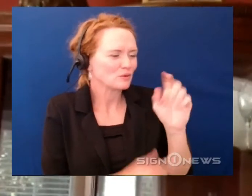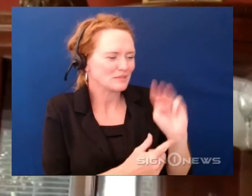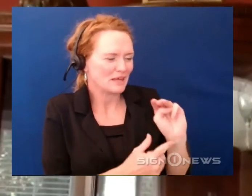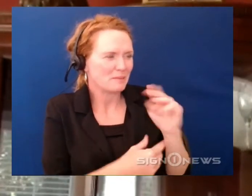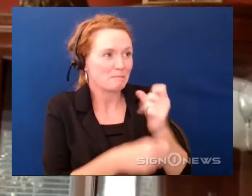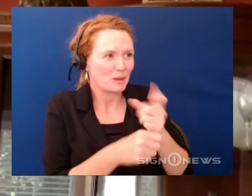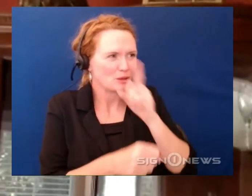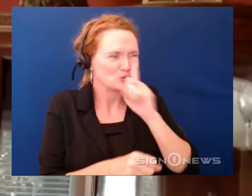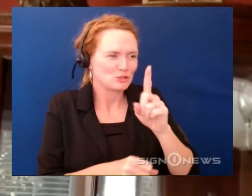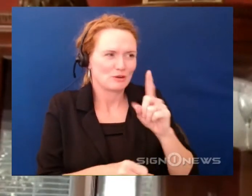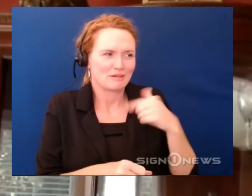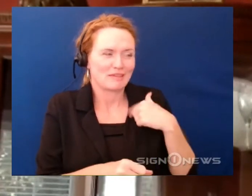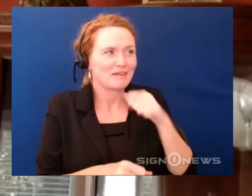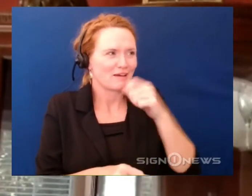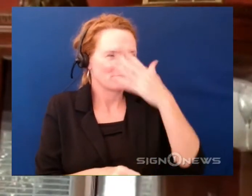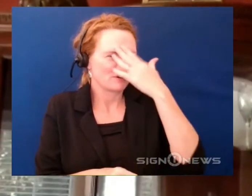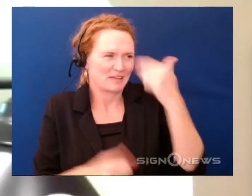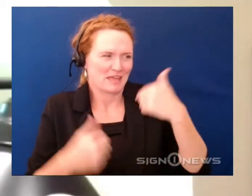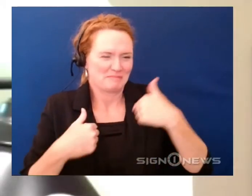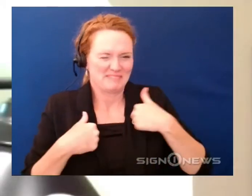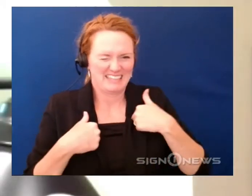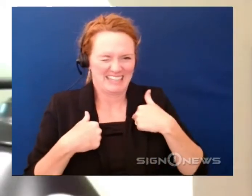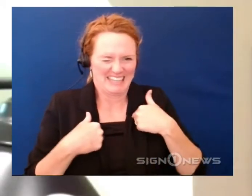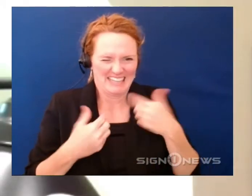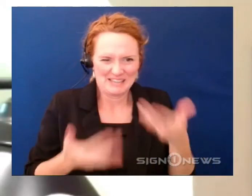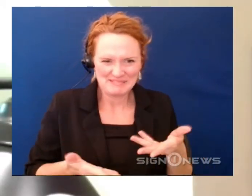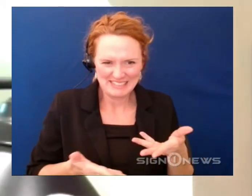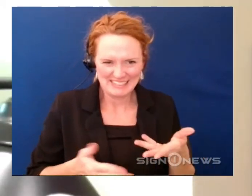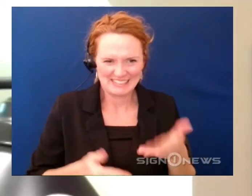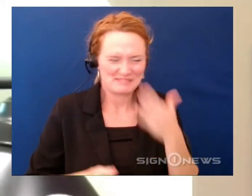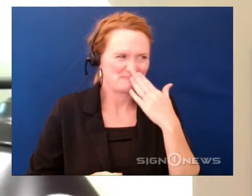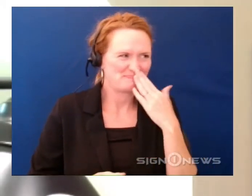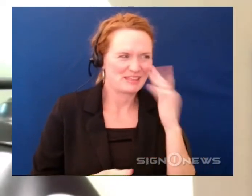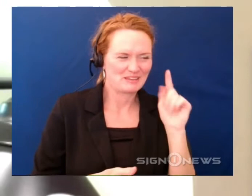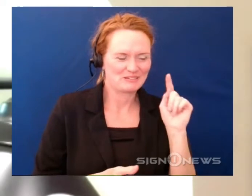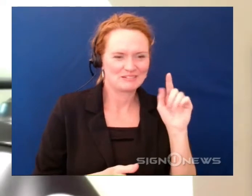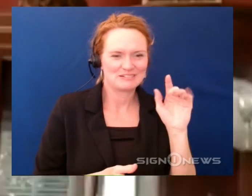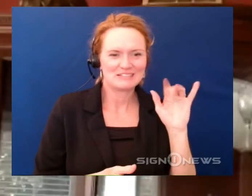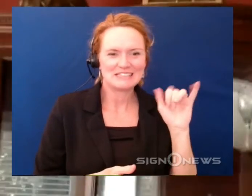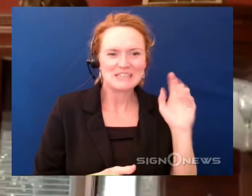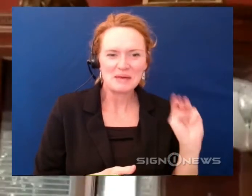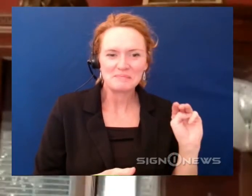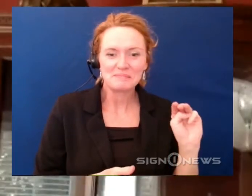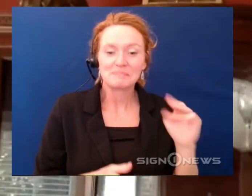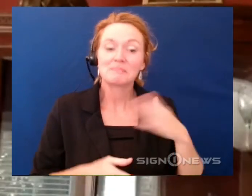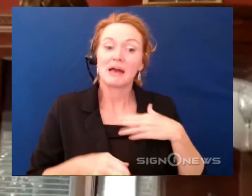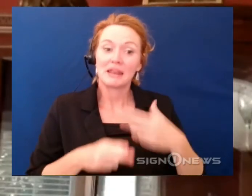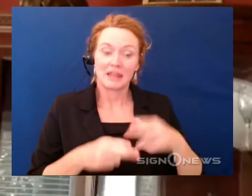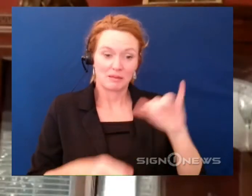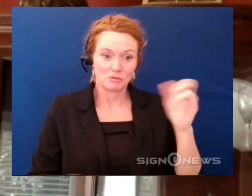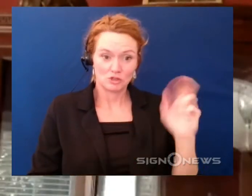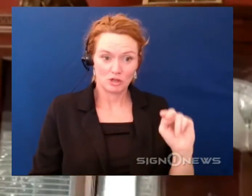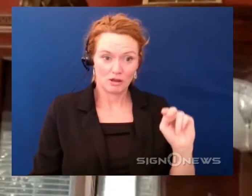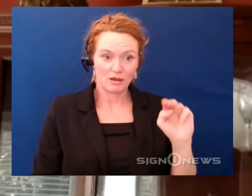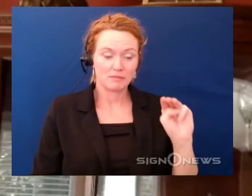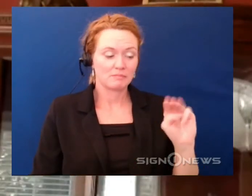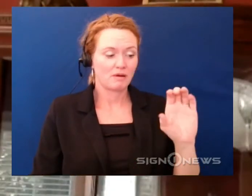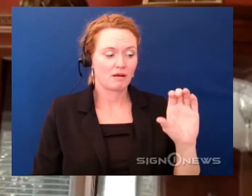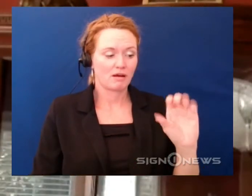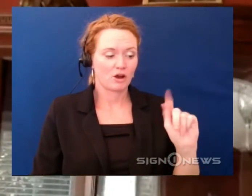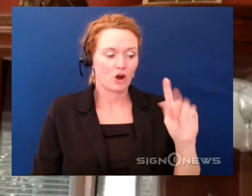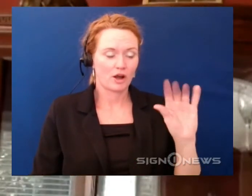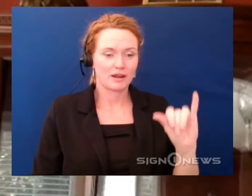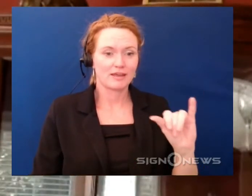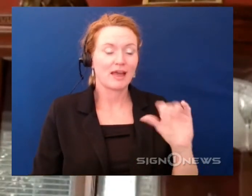sure that Tana didn't forget I was here. I'm Joan Mccarty, and I'm a white,